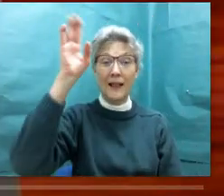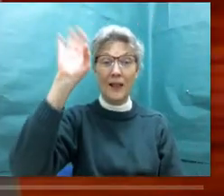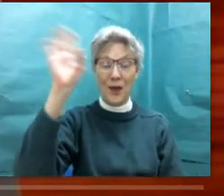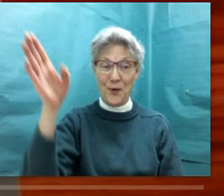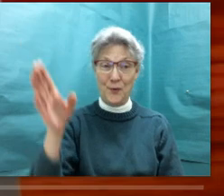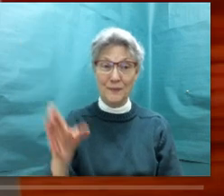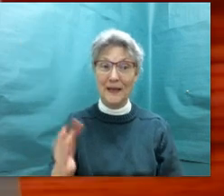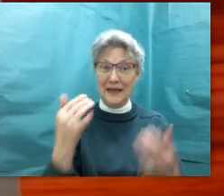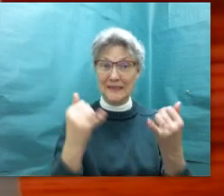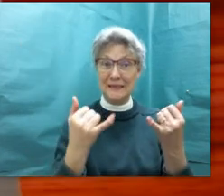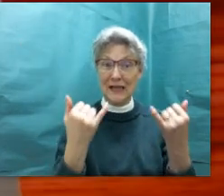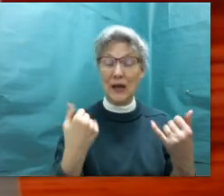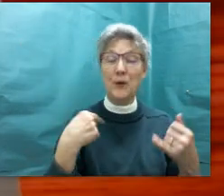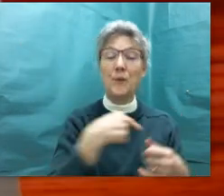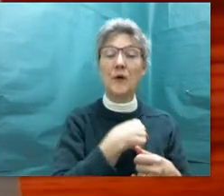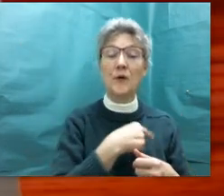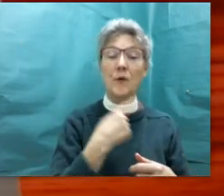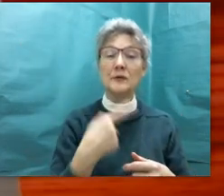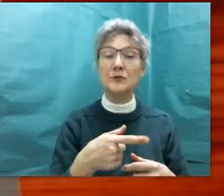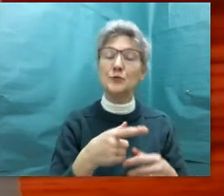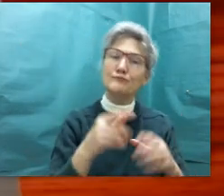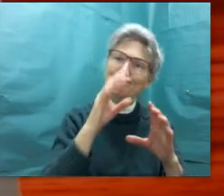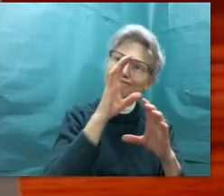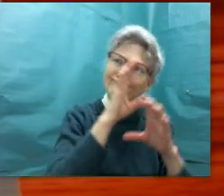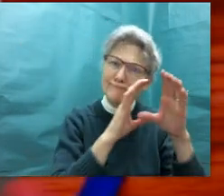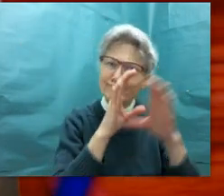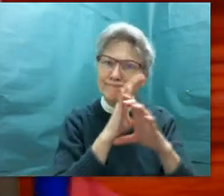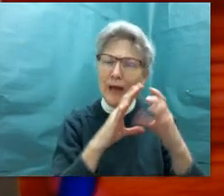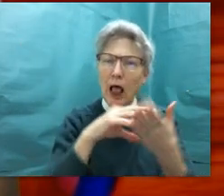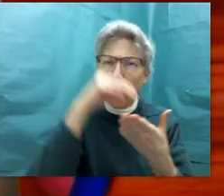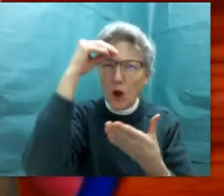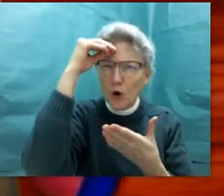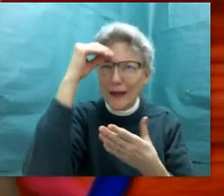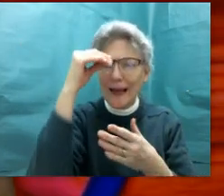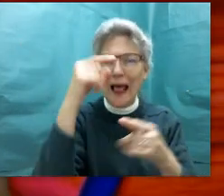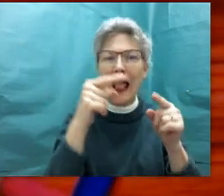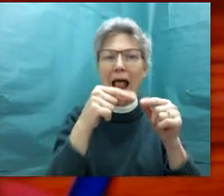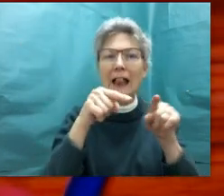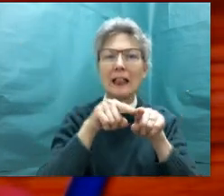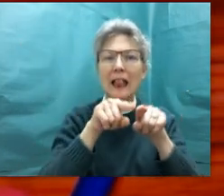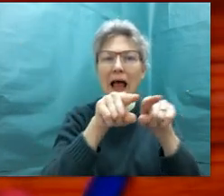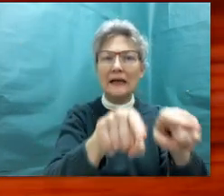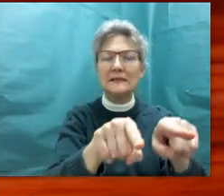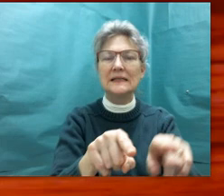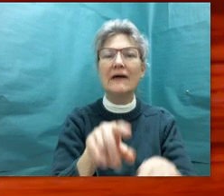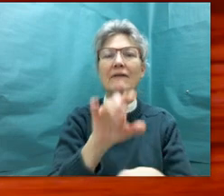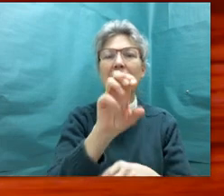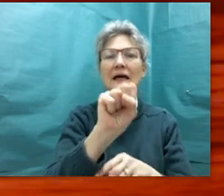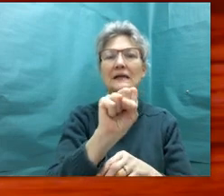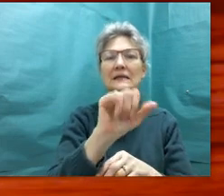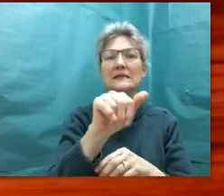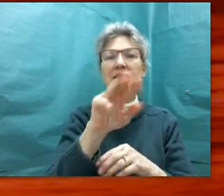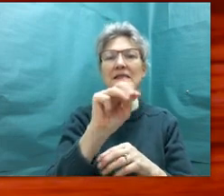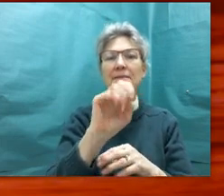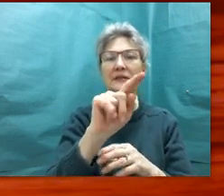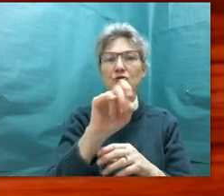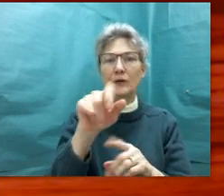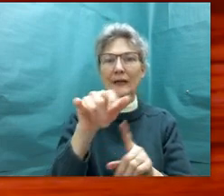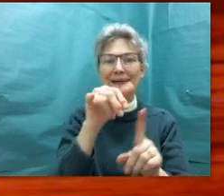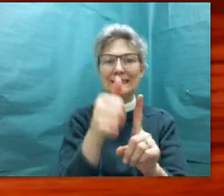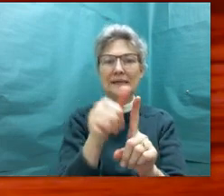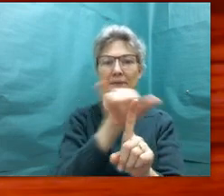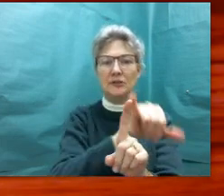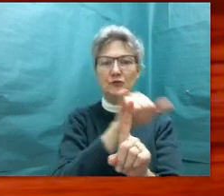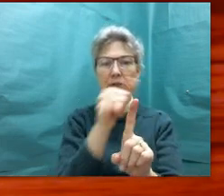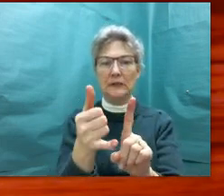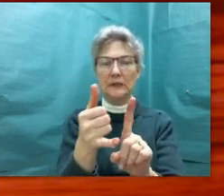Hello. Today we are going to be exploring lines of symmetry. And symmetry might be a term you're familiar with, and it might be new to you,